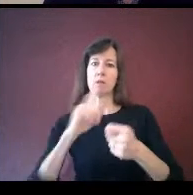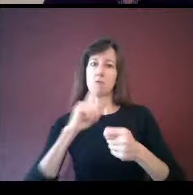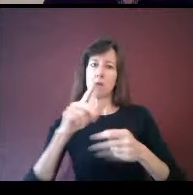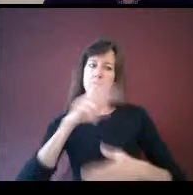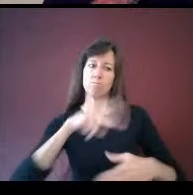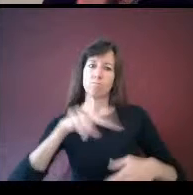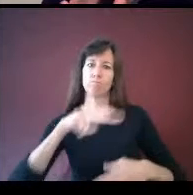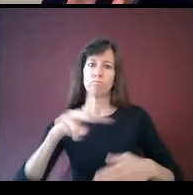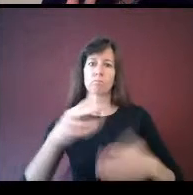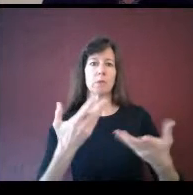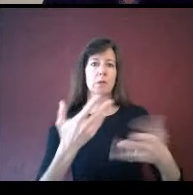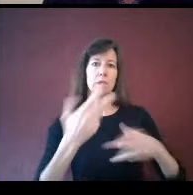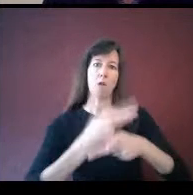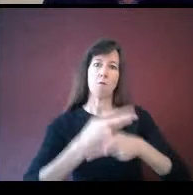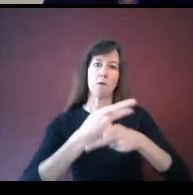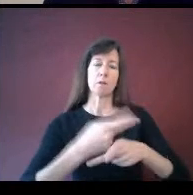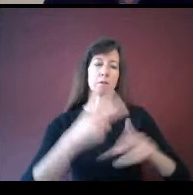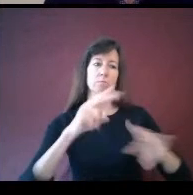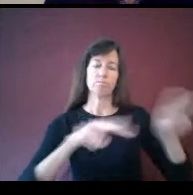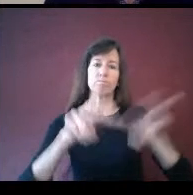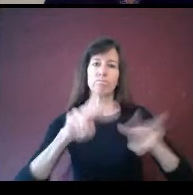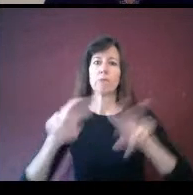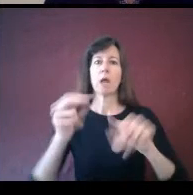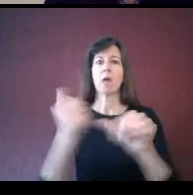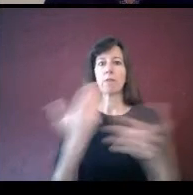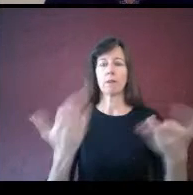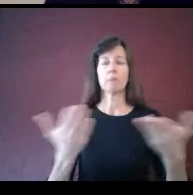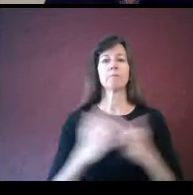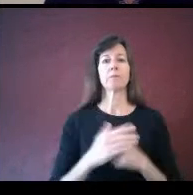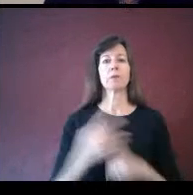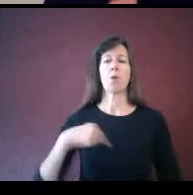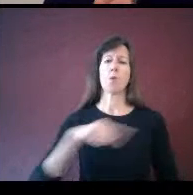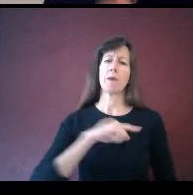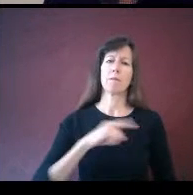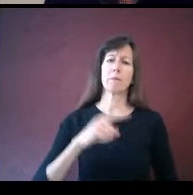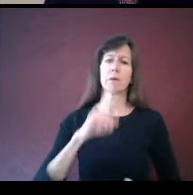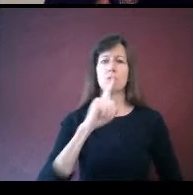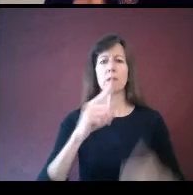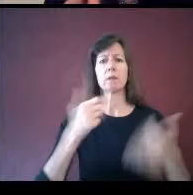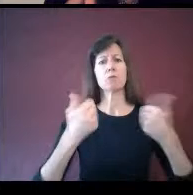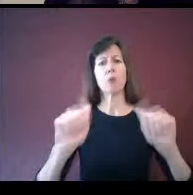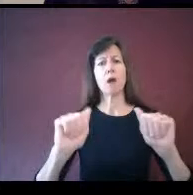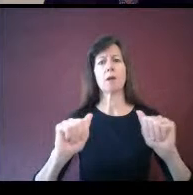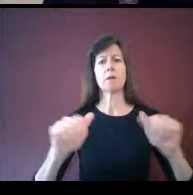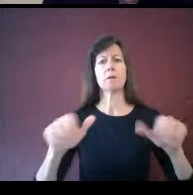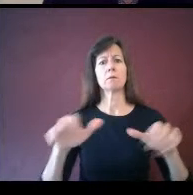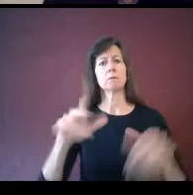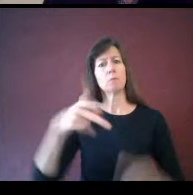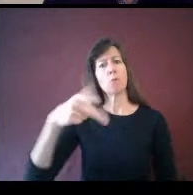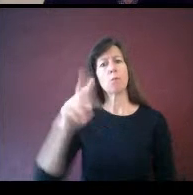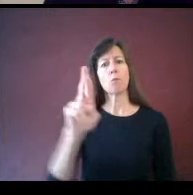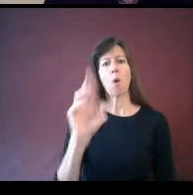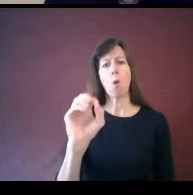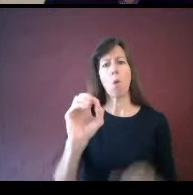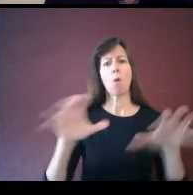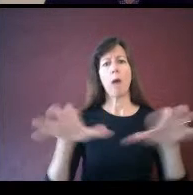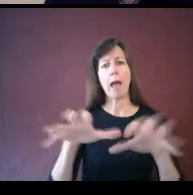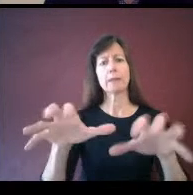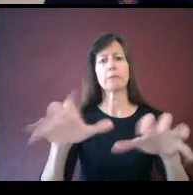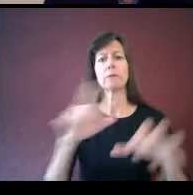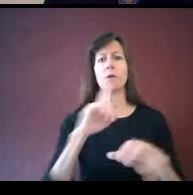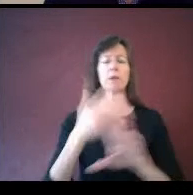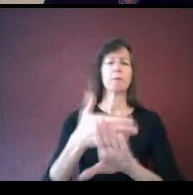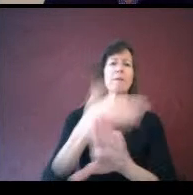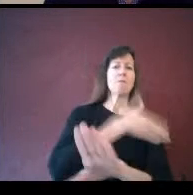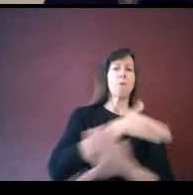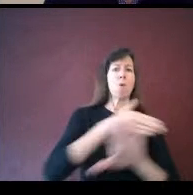So we are being as proactive and leaning forward as much as we can as we wrap up this 2020, which has been